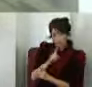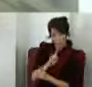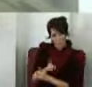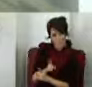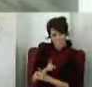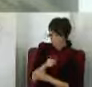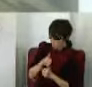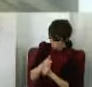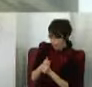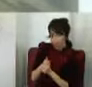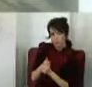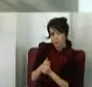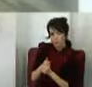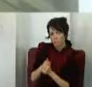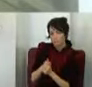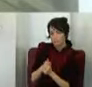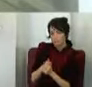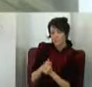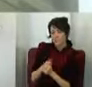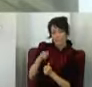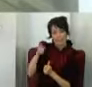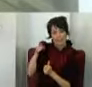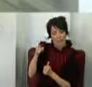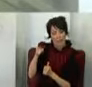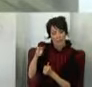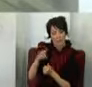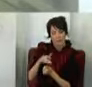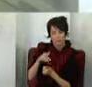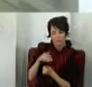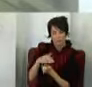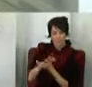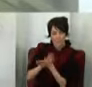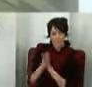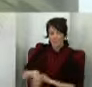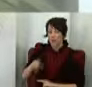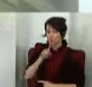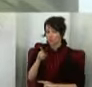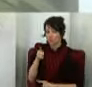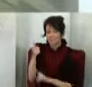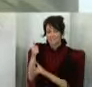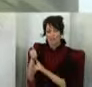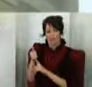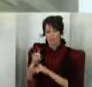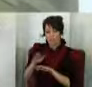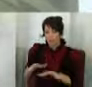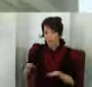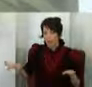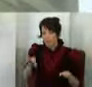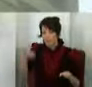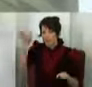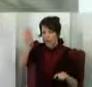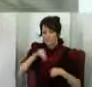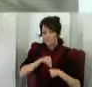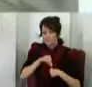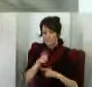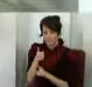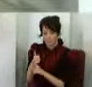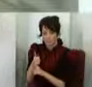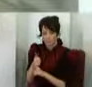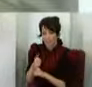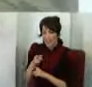he said, he made to be their true selves, their child of God selves. These are the